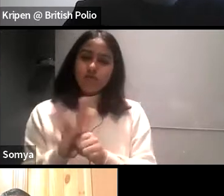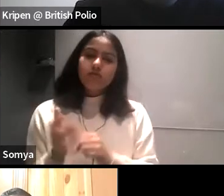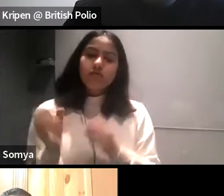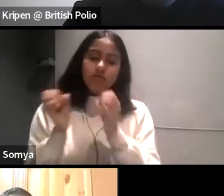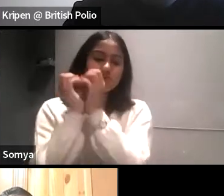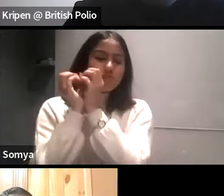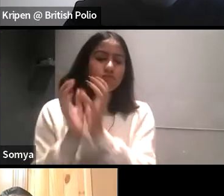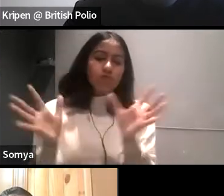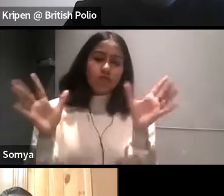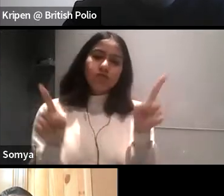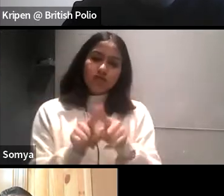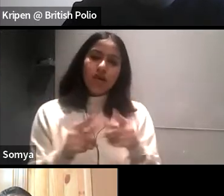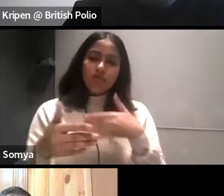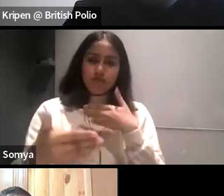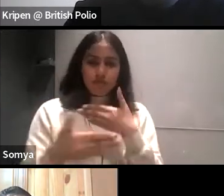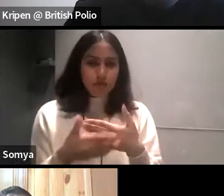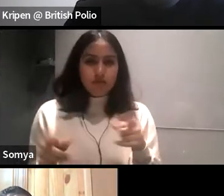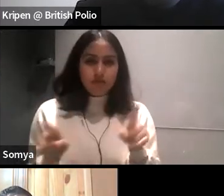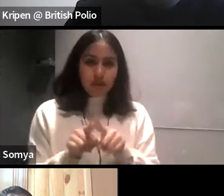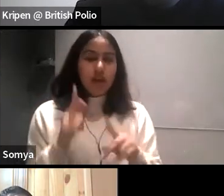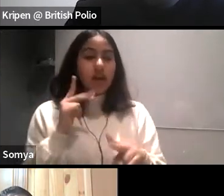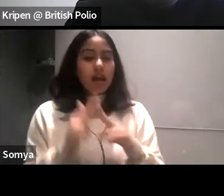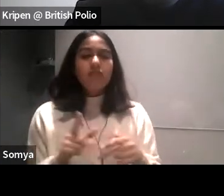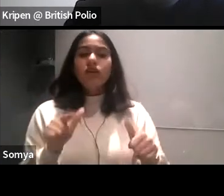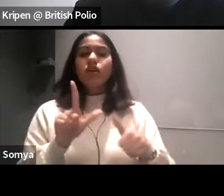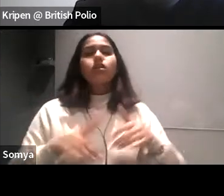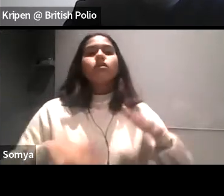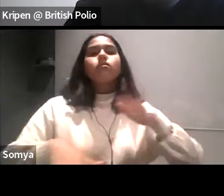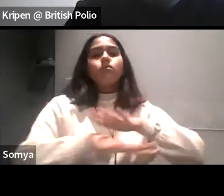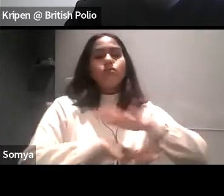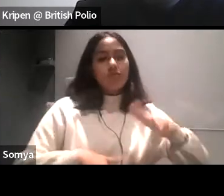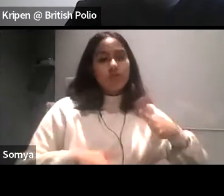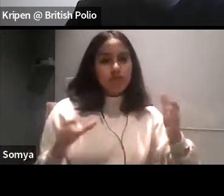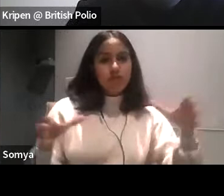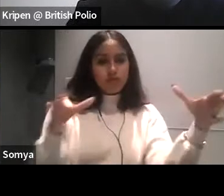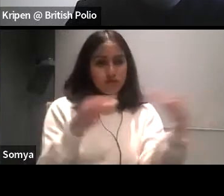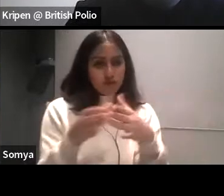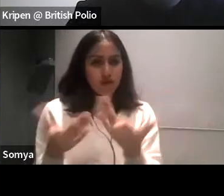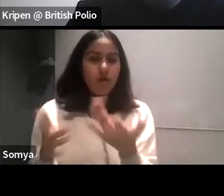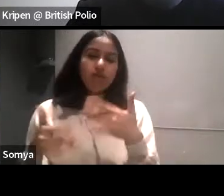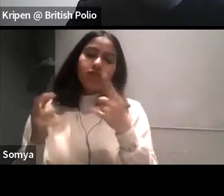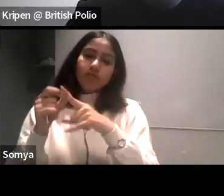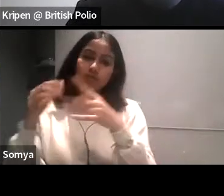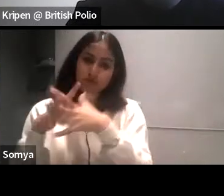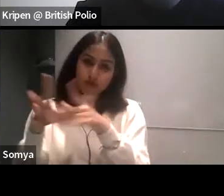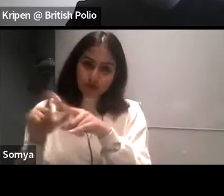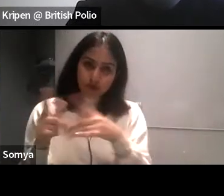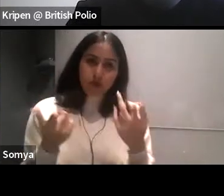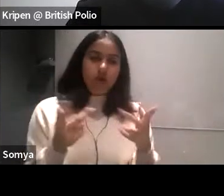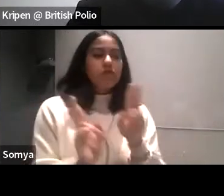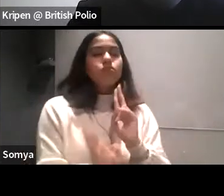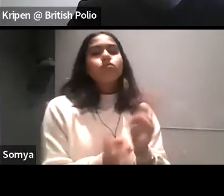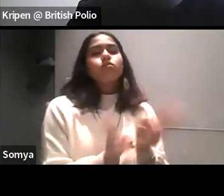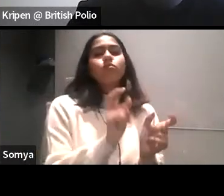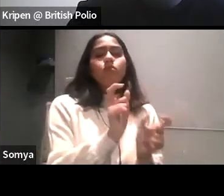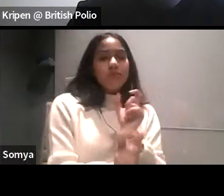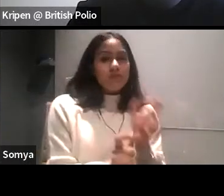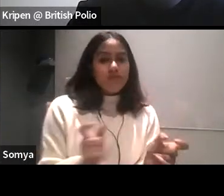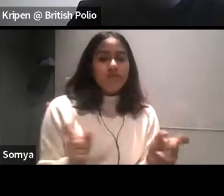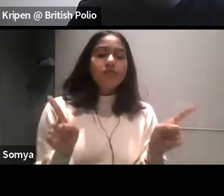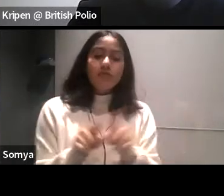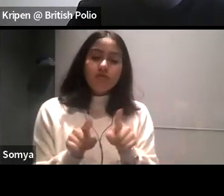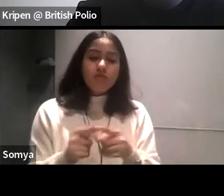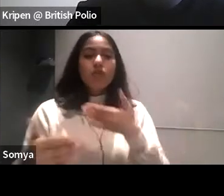closer. In fact, the local and global communities, either maybe PWDs or otherwise the normal people, I think we became